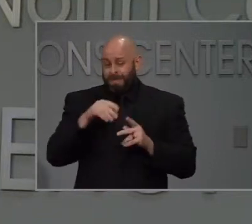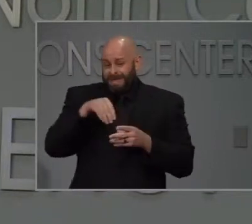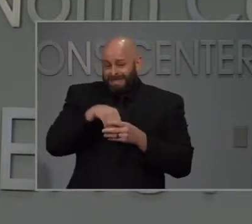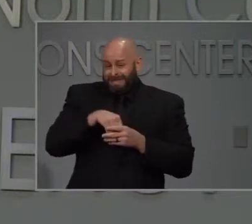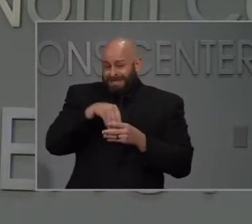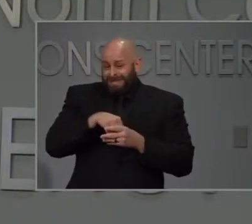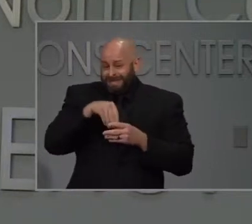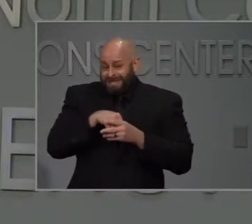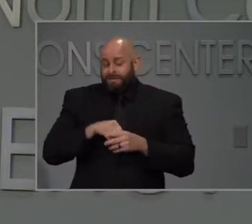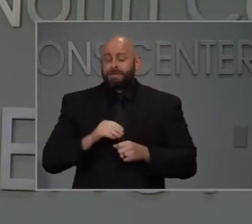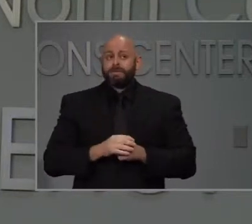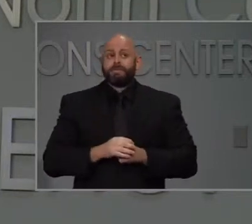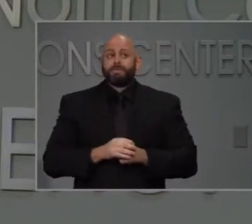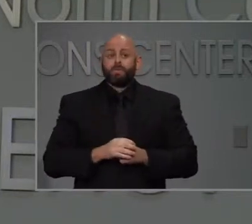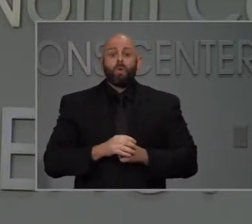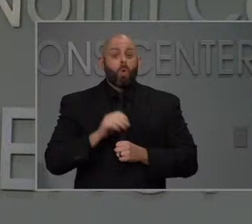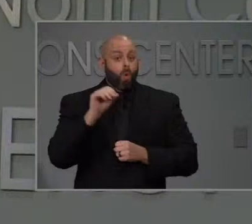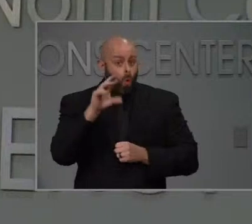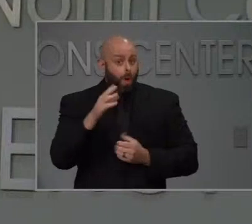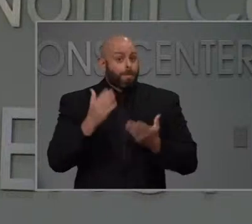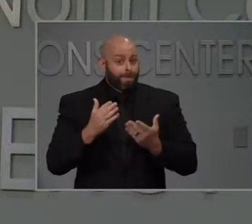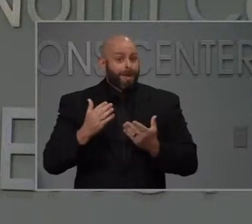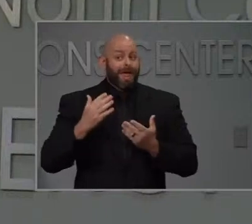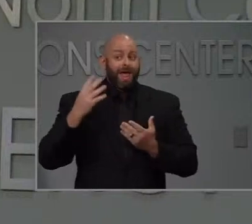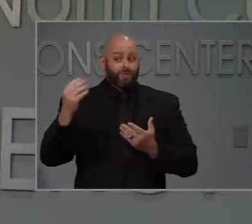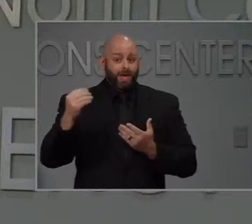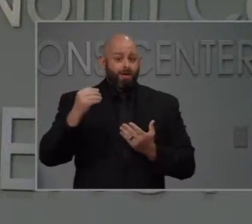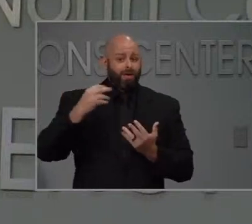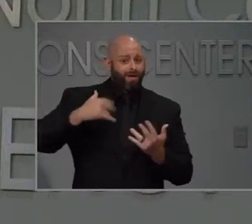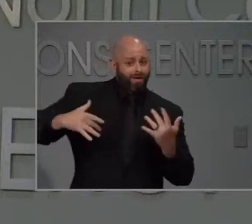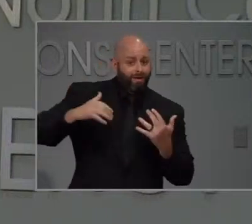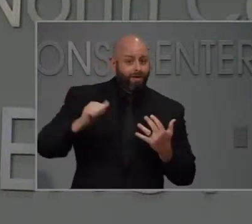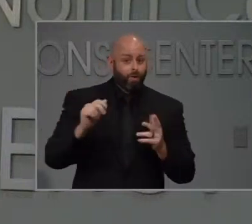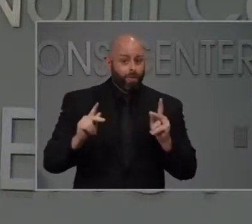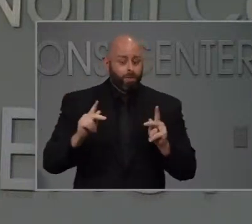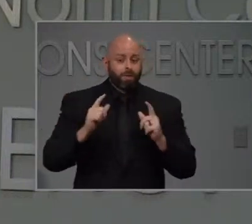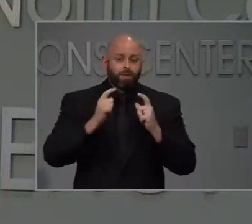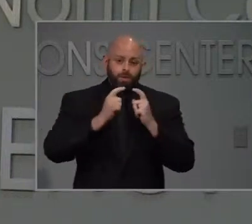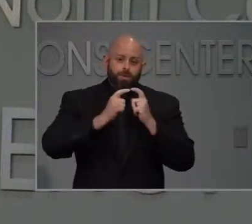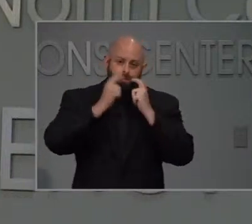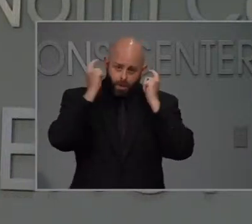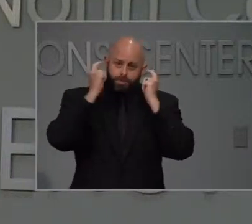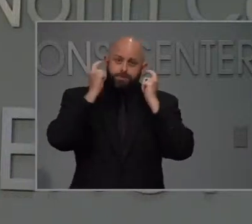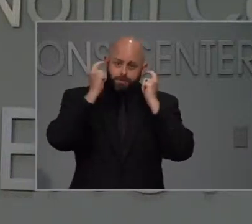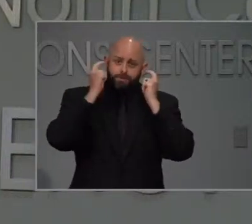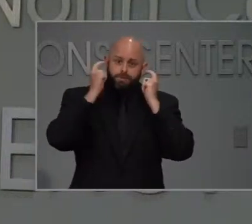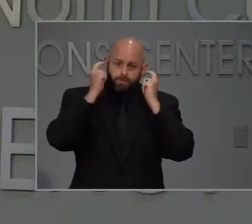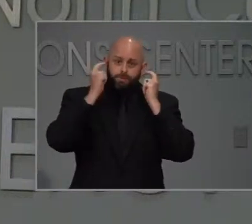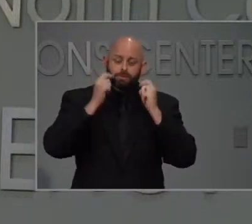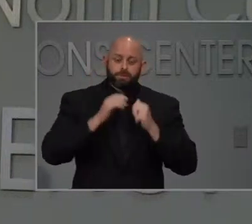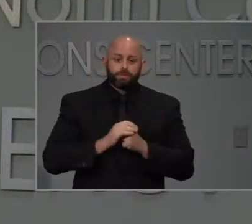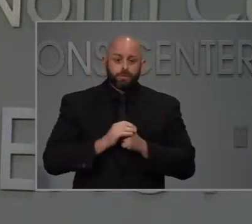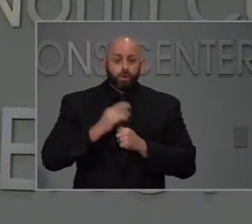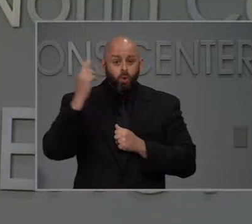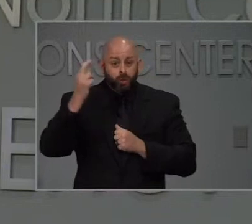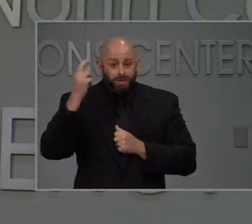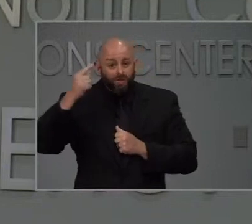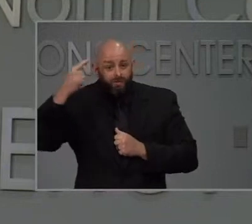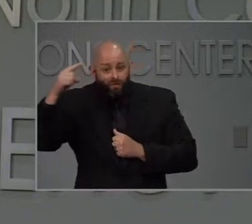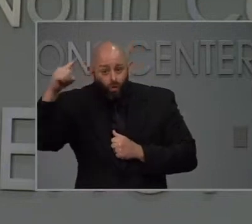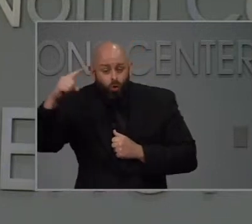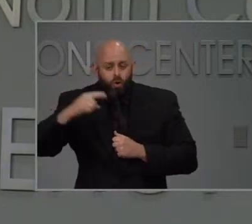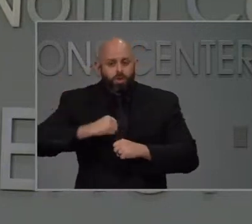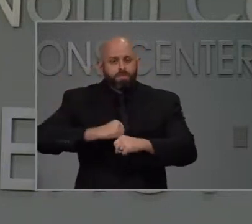outdoors when they're around other people, to wear a face covering. The reason you are doing it mostly is to protect the